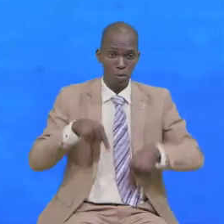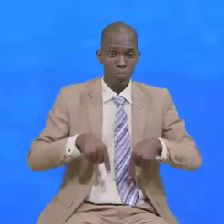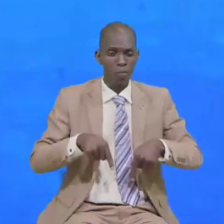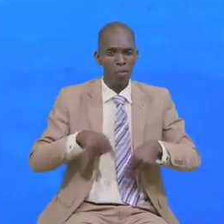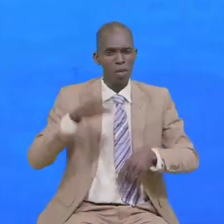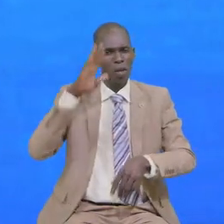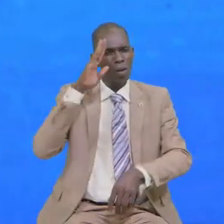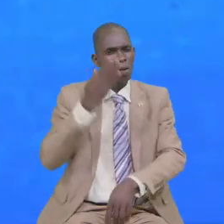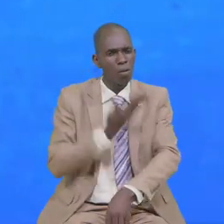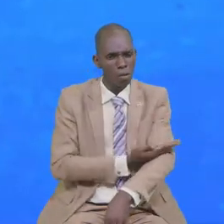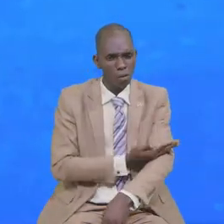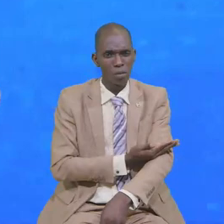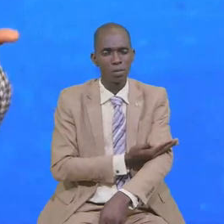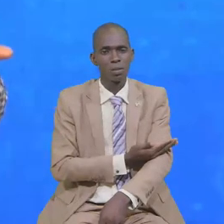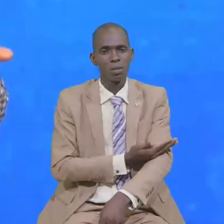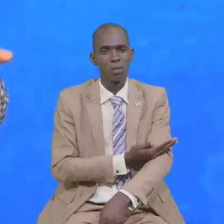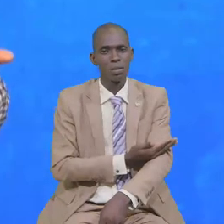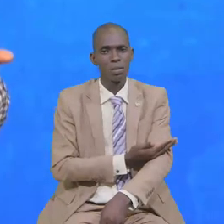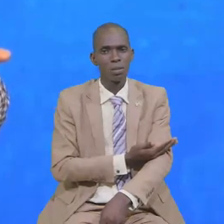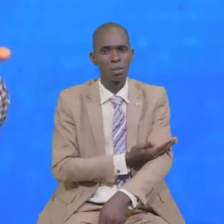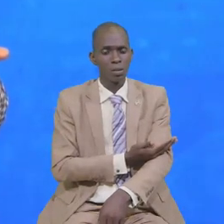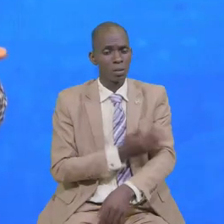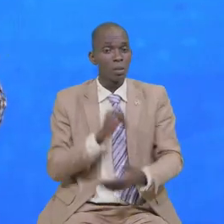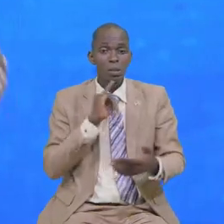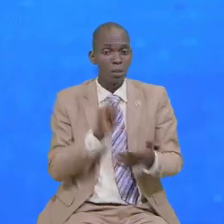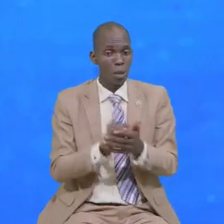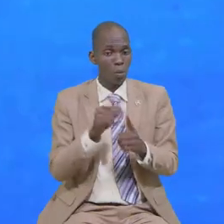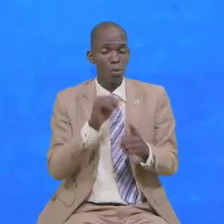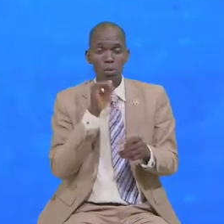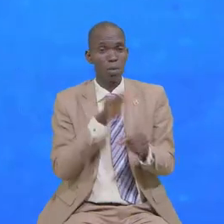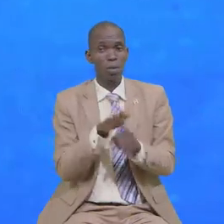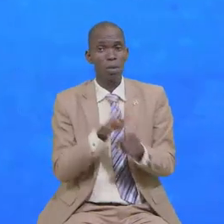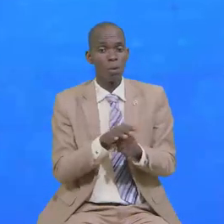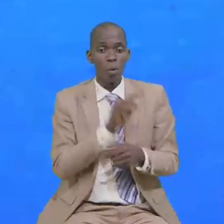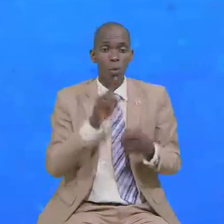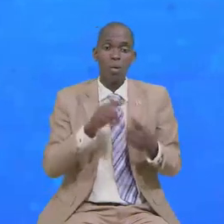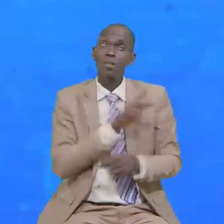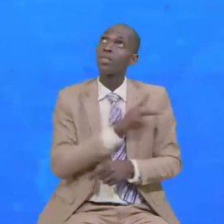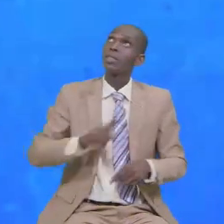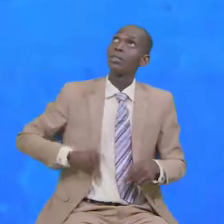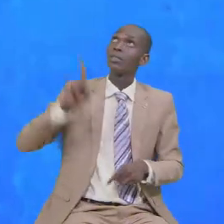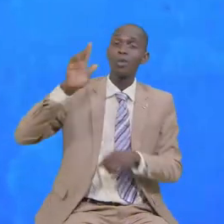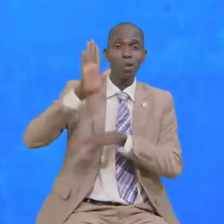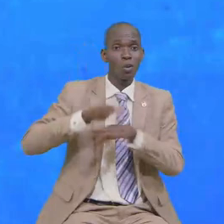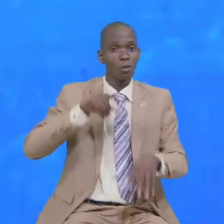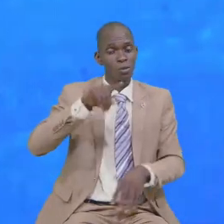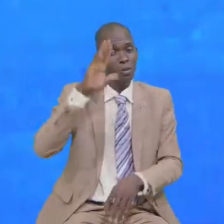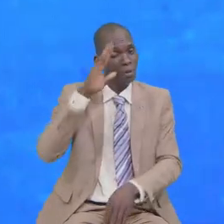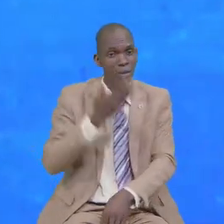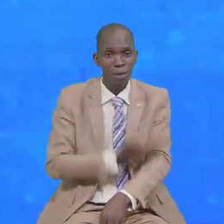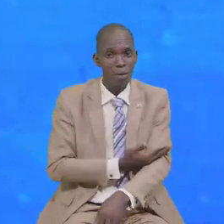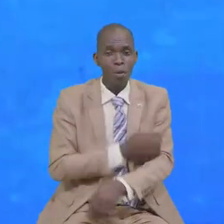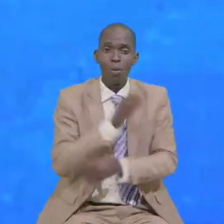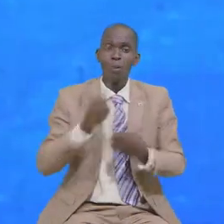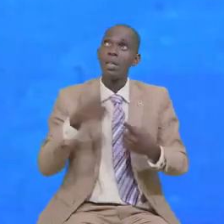son, isn't that enough? When the king calls you son, when the king calls